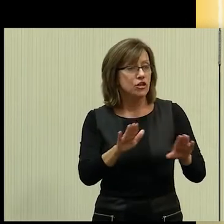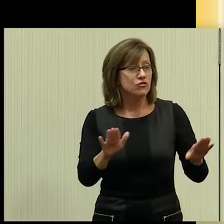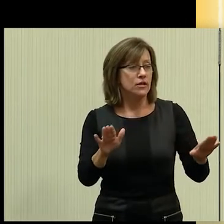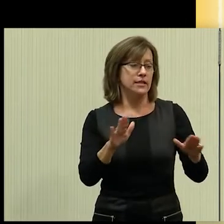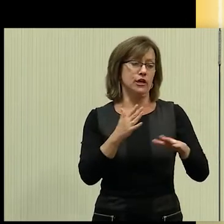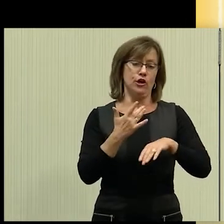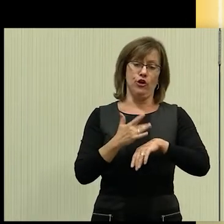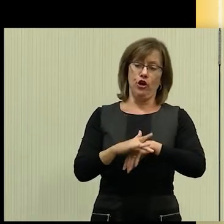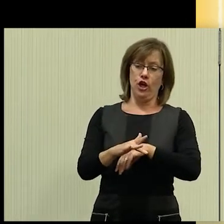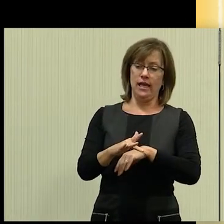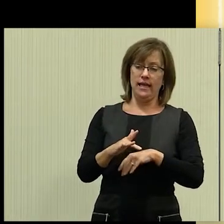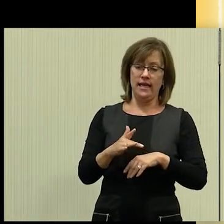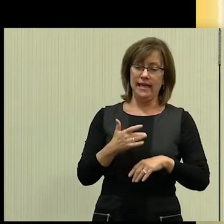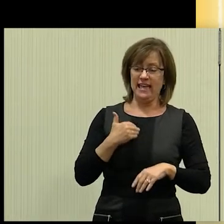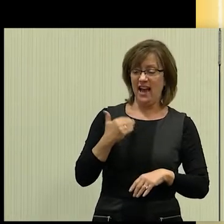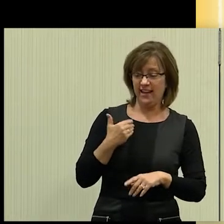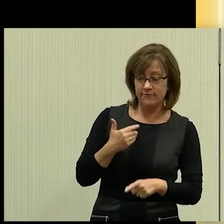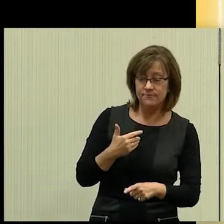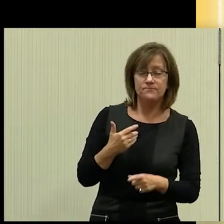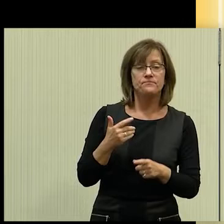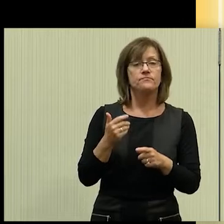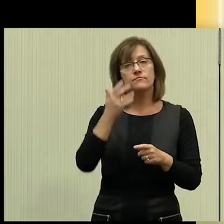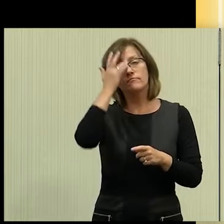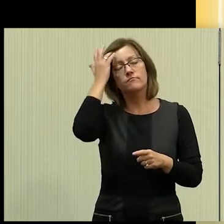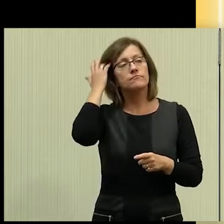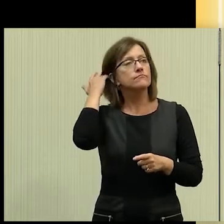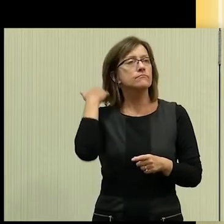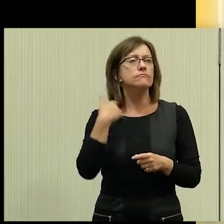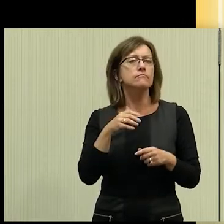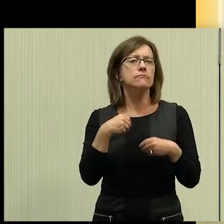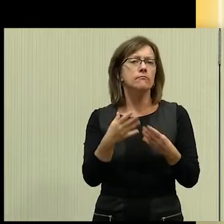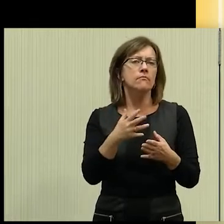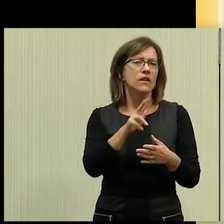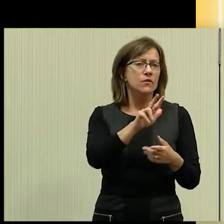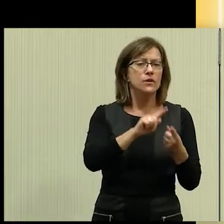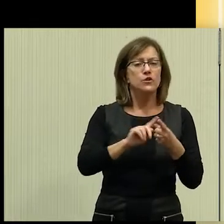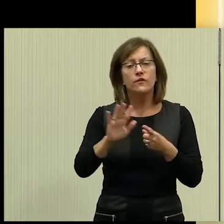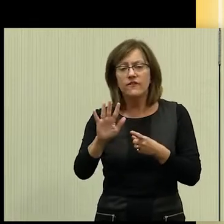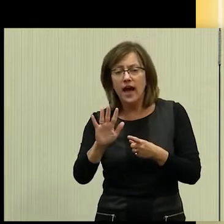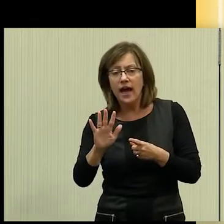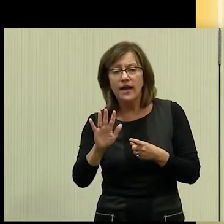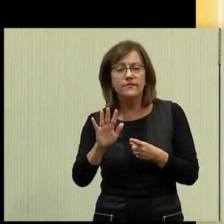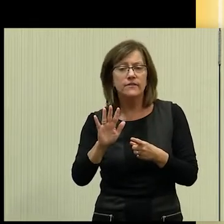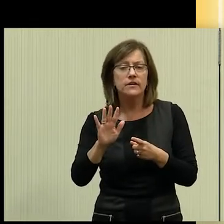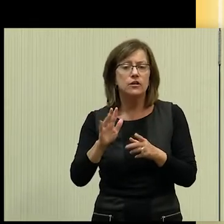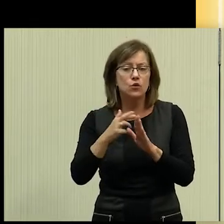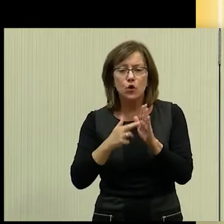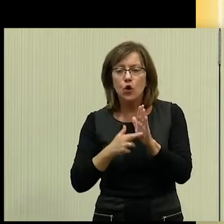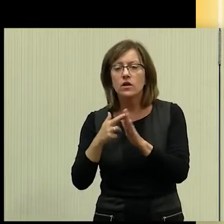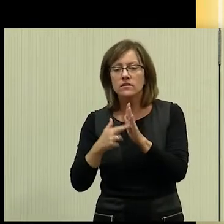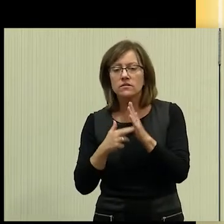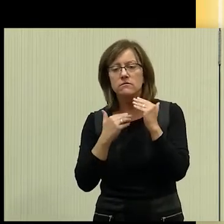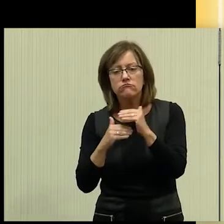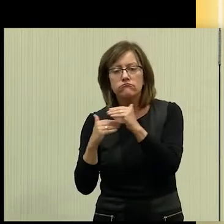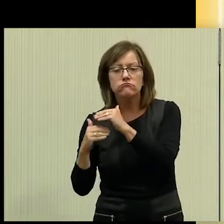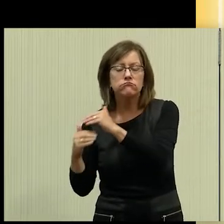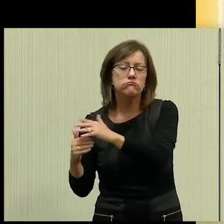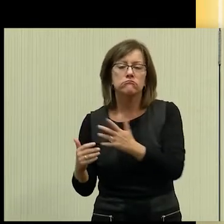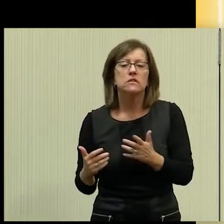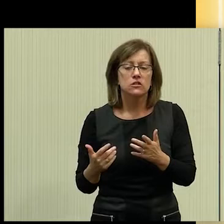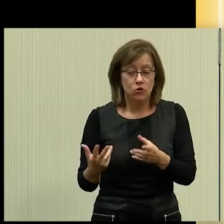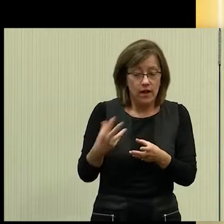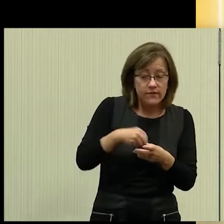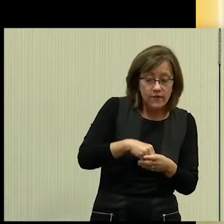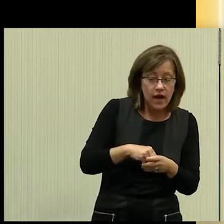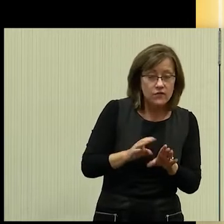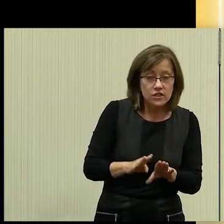is that you only have a few simple rules. Typically we say 3 to 5 when we're starting early on teaching children rules, that you involve